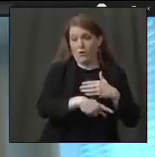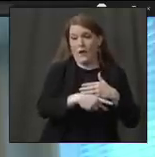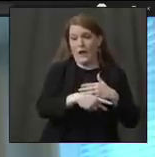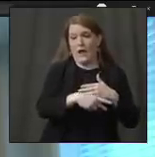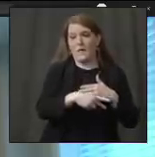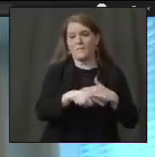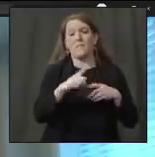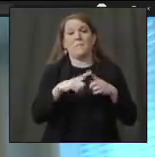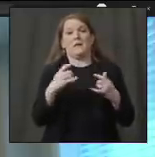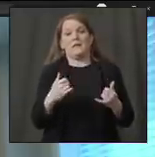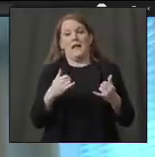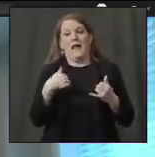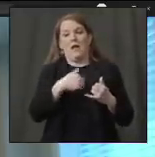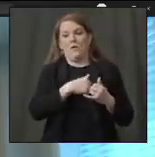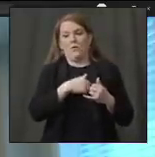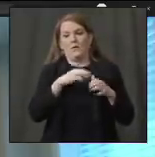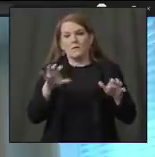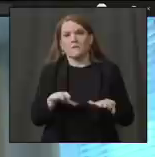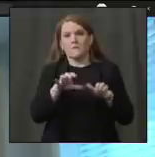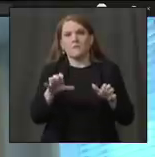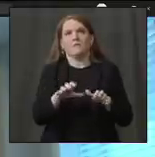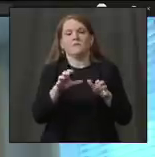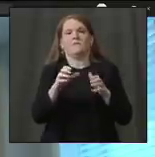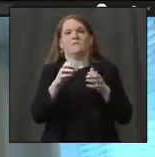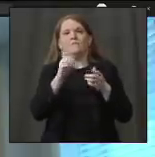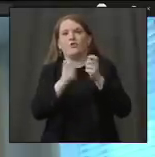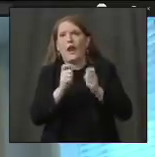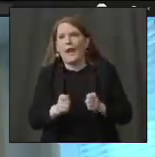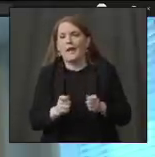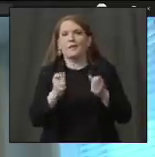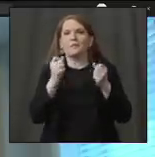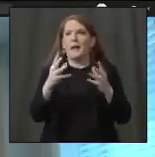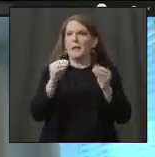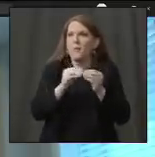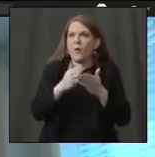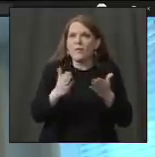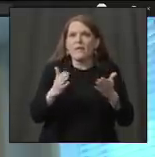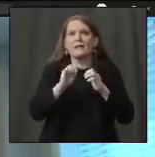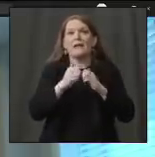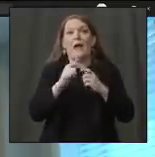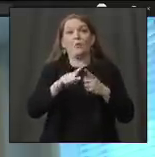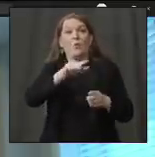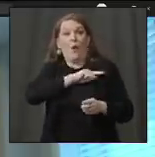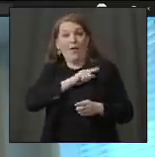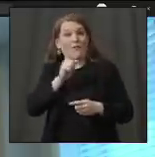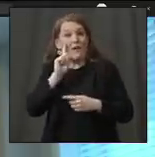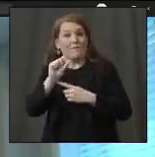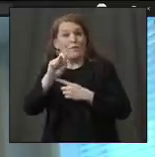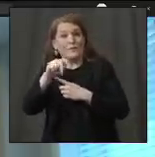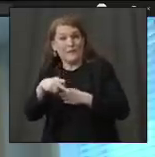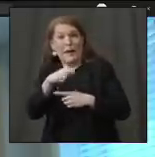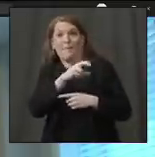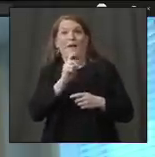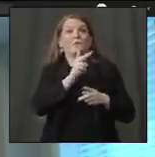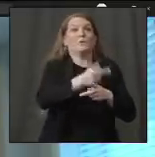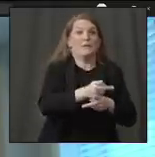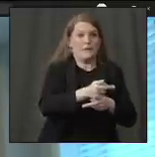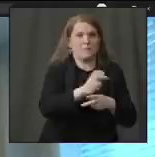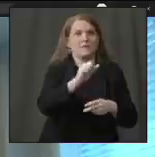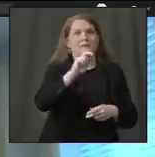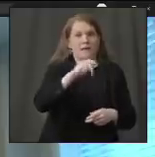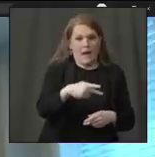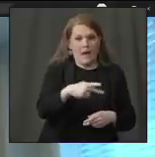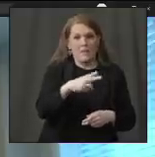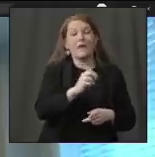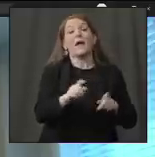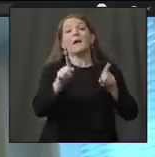things to make it easier to get and keep SNAP, and also to get more benefits to the